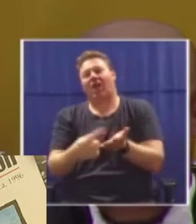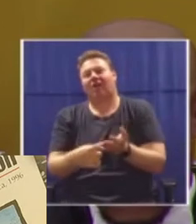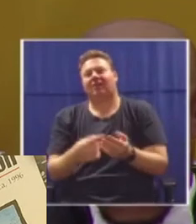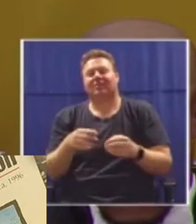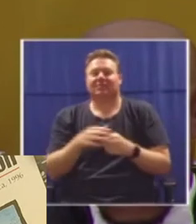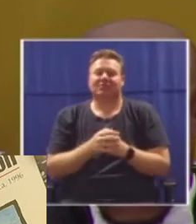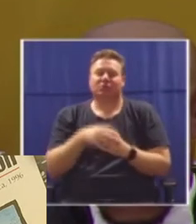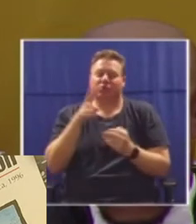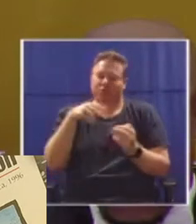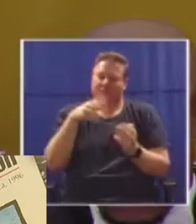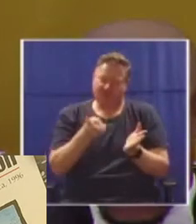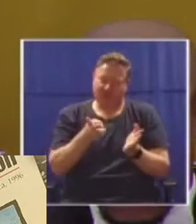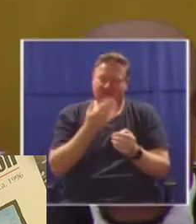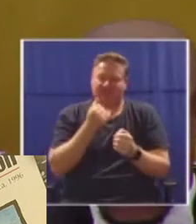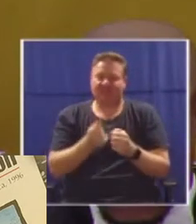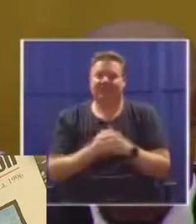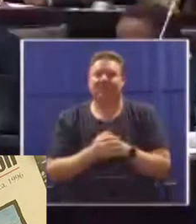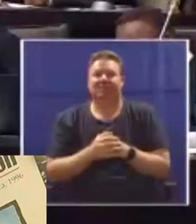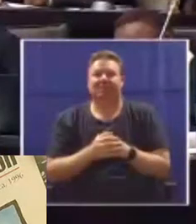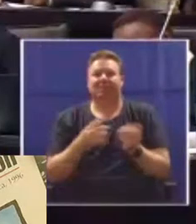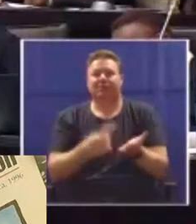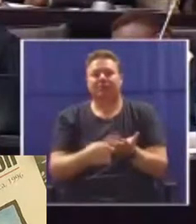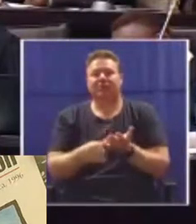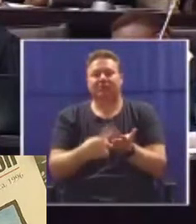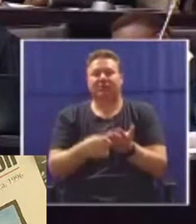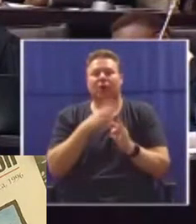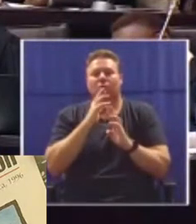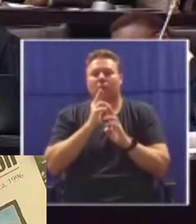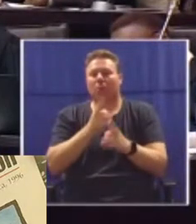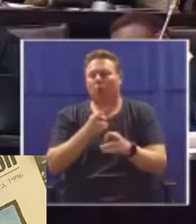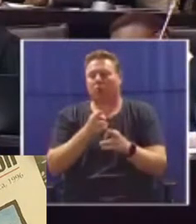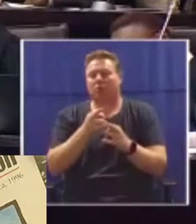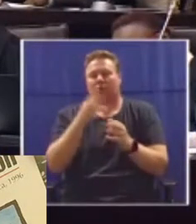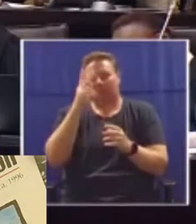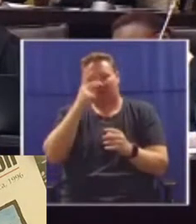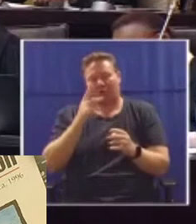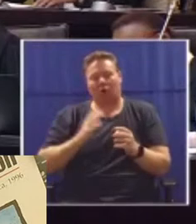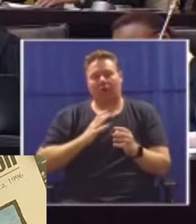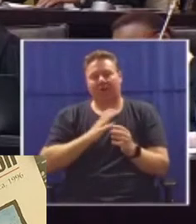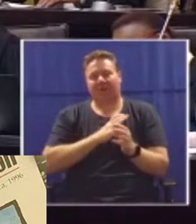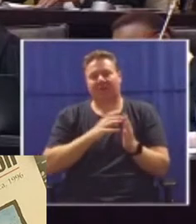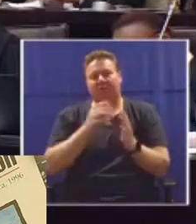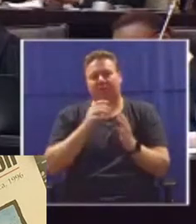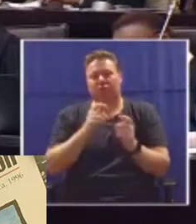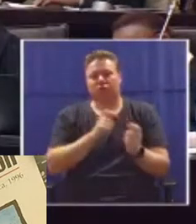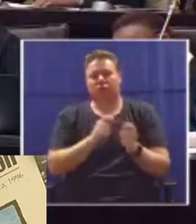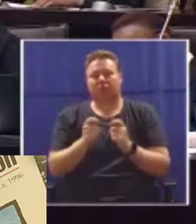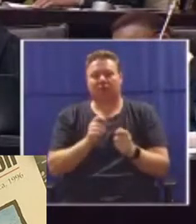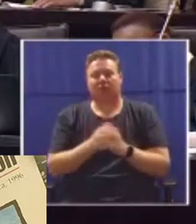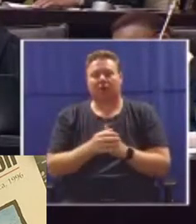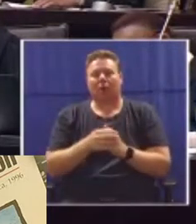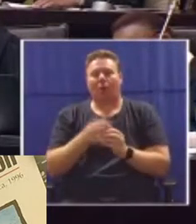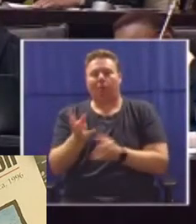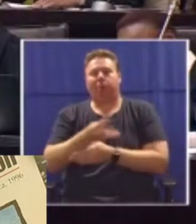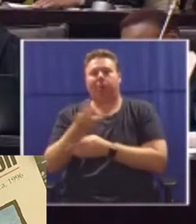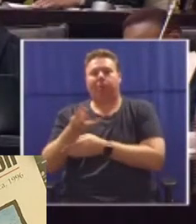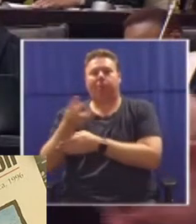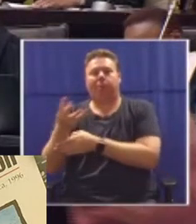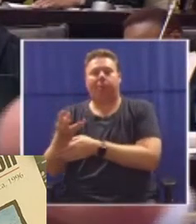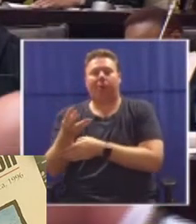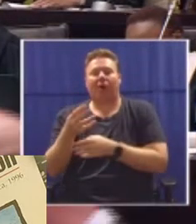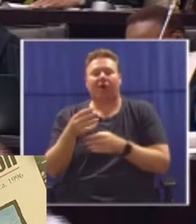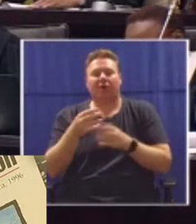you read the order, please? Consideration of report of portfolio committee on transport on marine pollution, prevention of